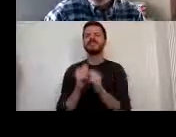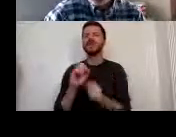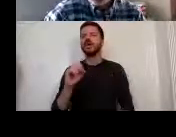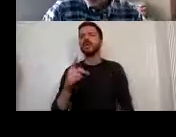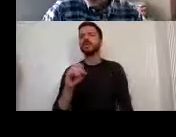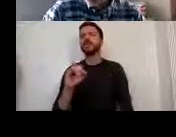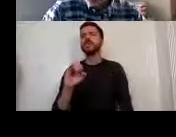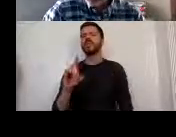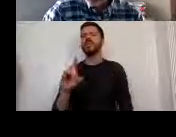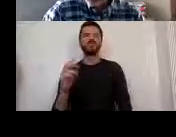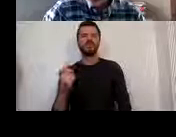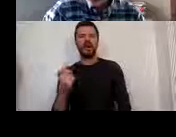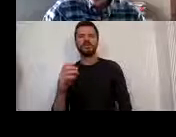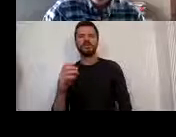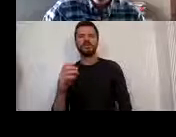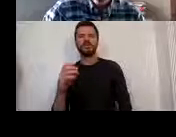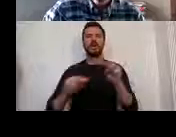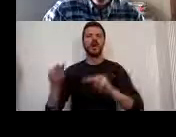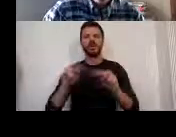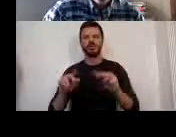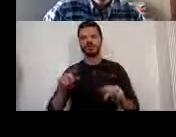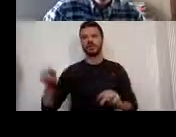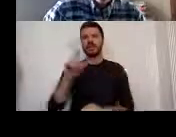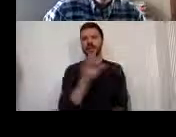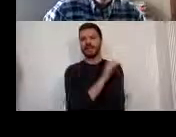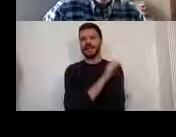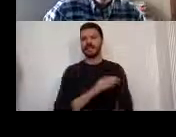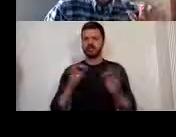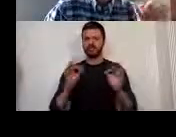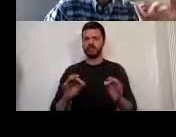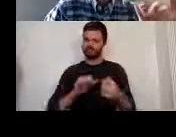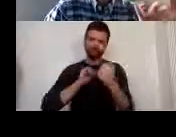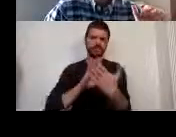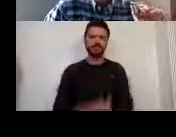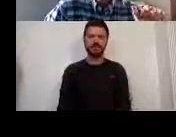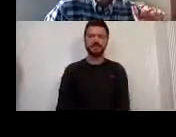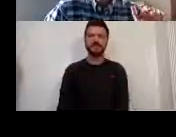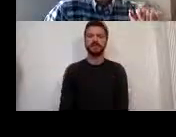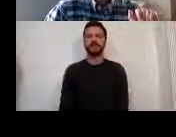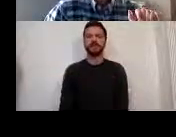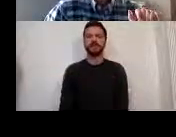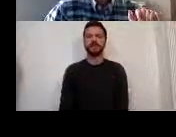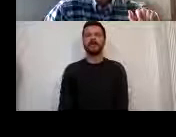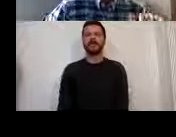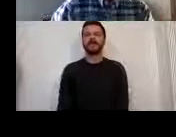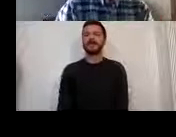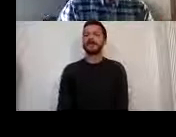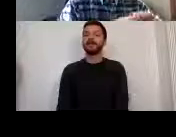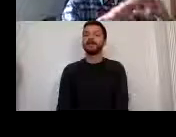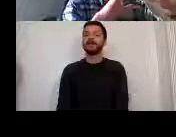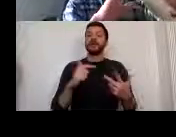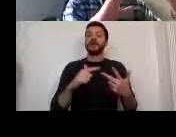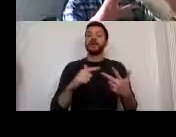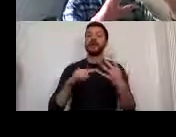monitoring that their clinics were choosing to tackle. Another challenge that came up was